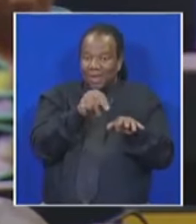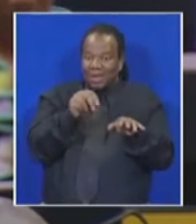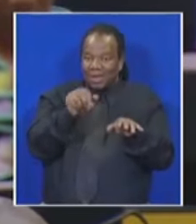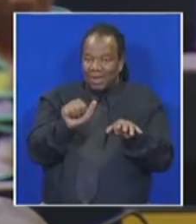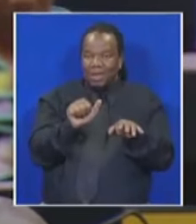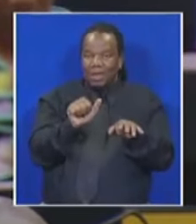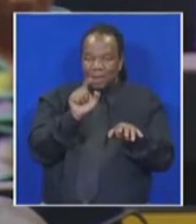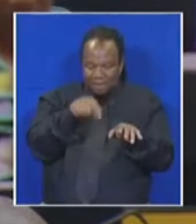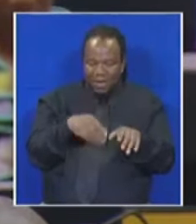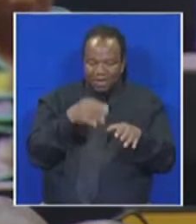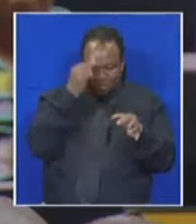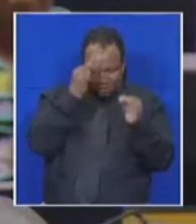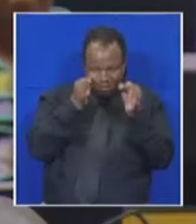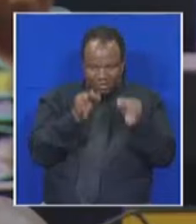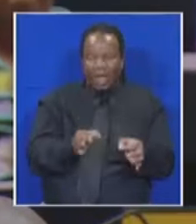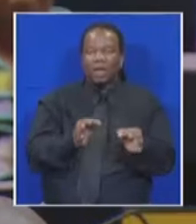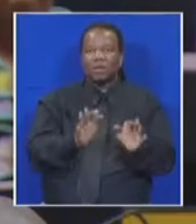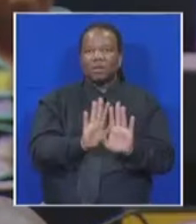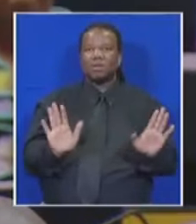that. Why does